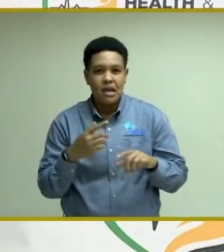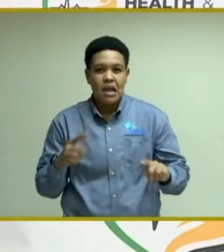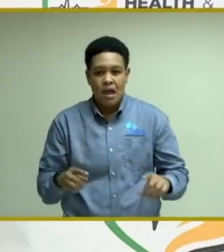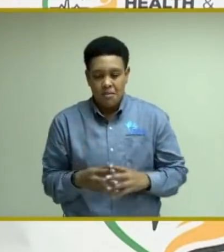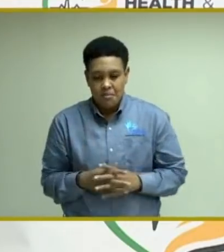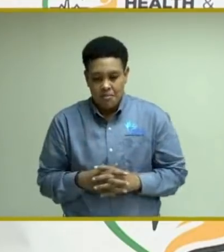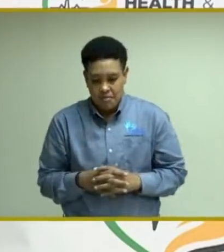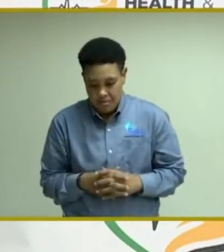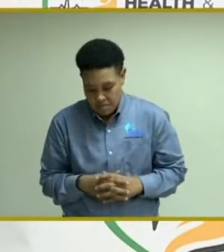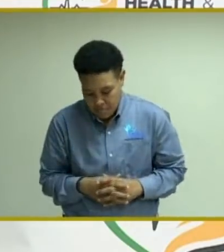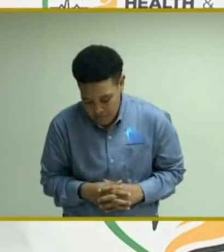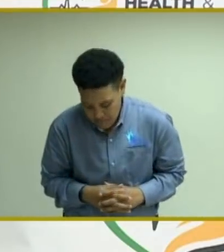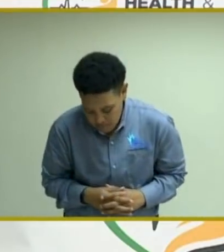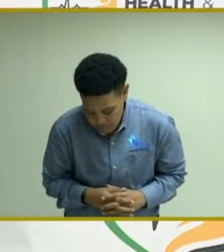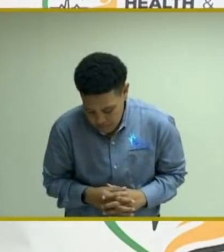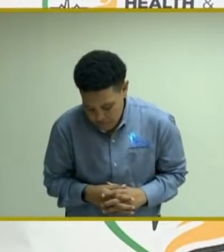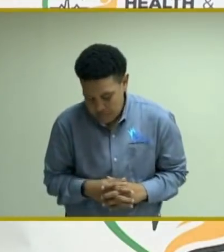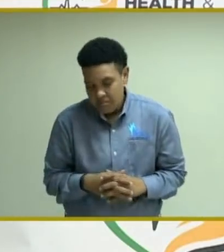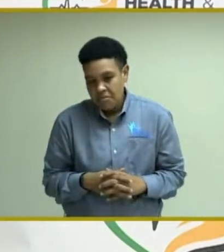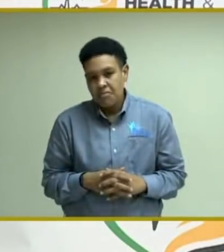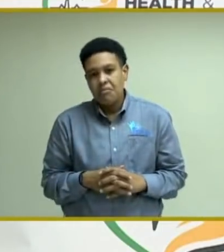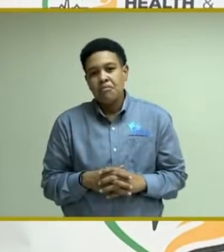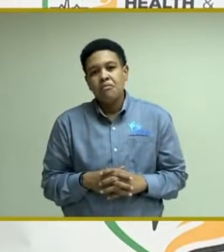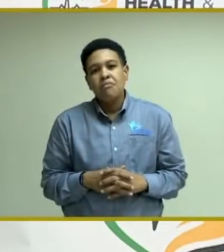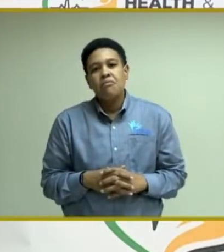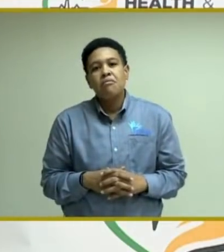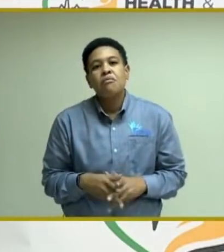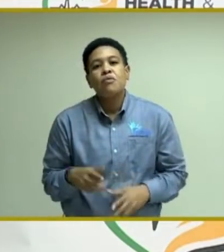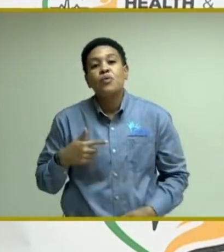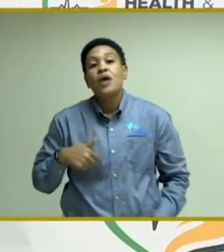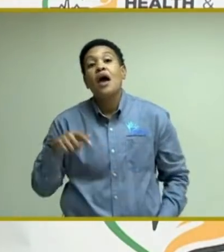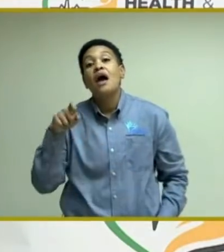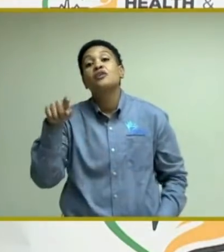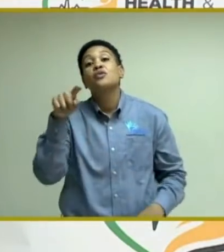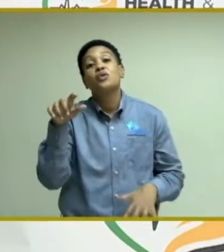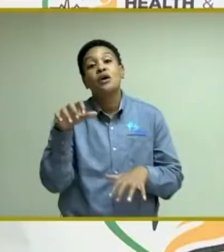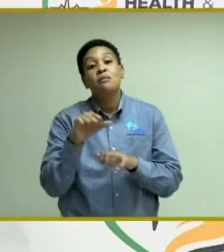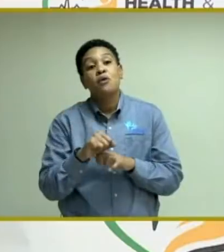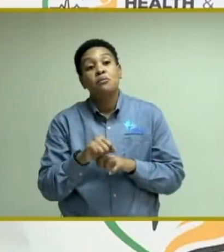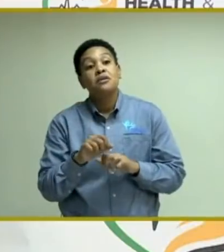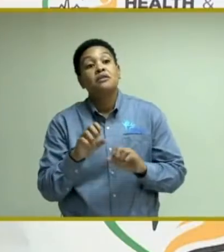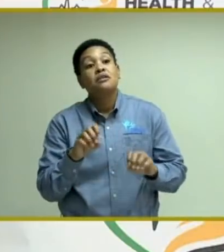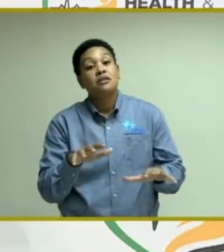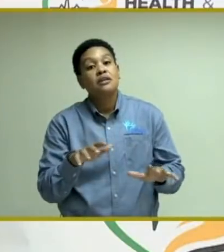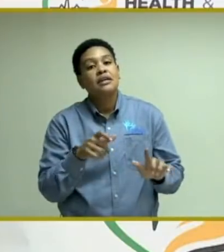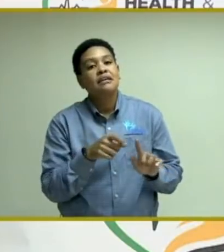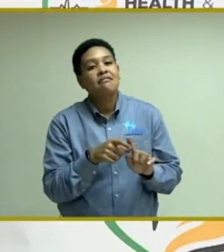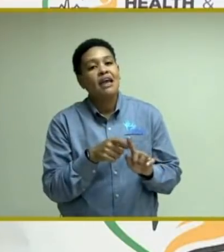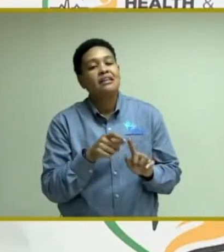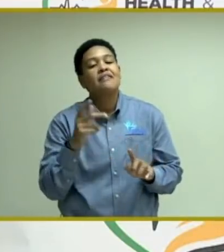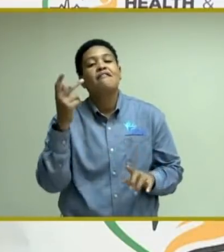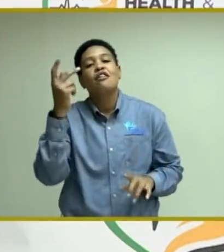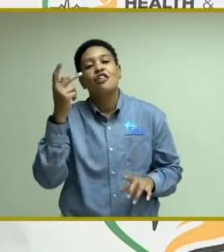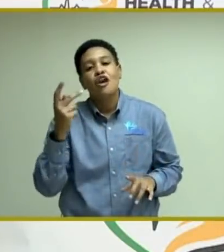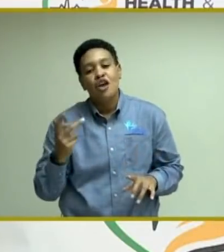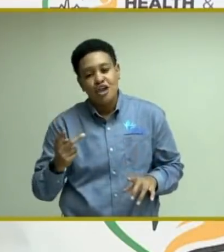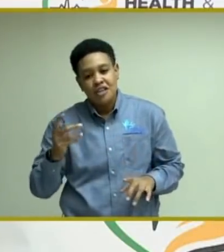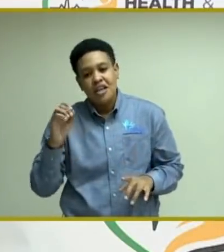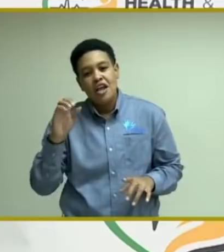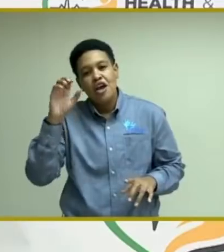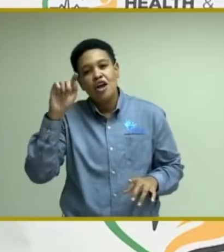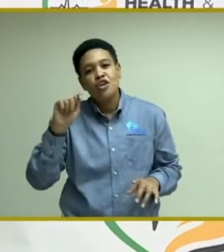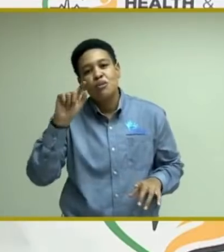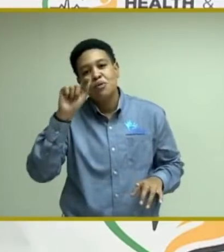And we are asking that those appointments be made effective Thursday,